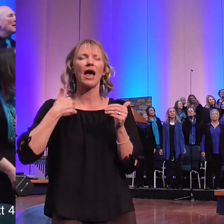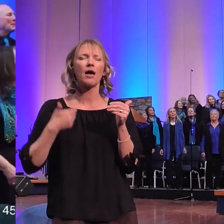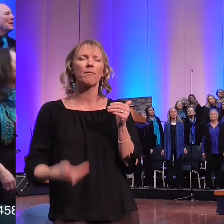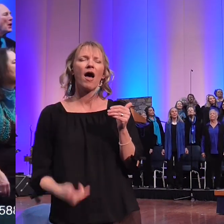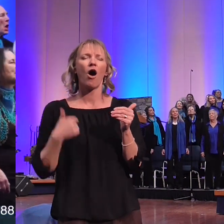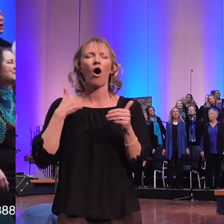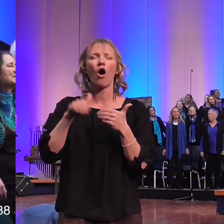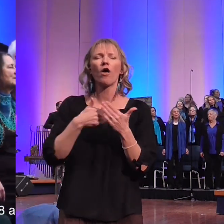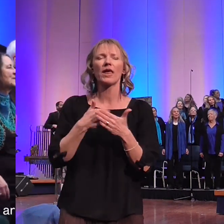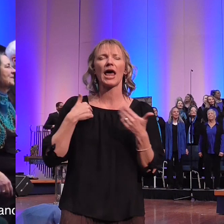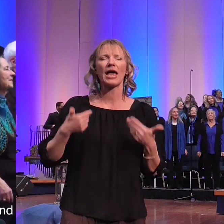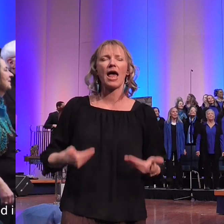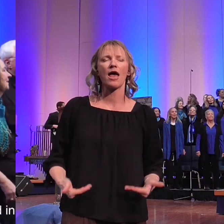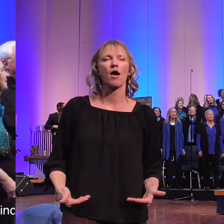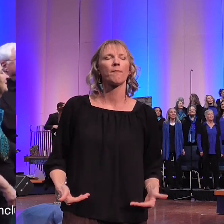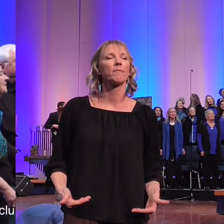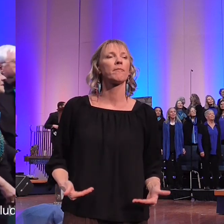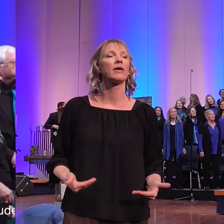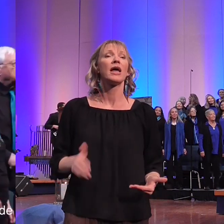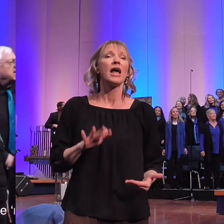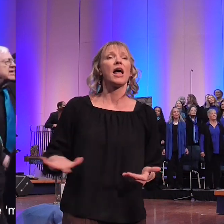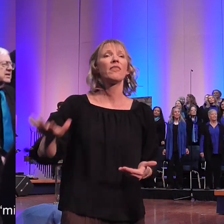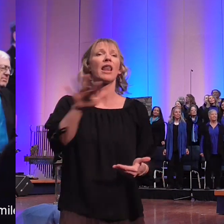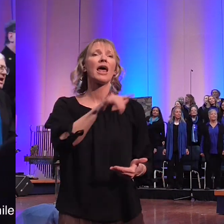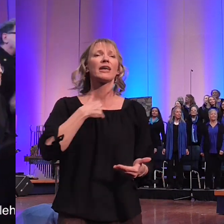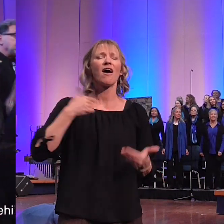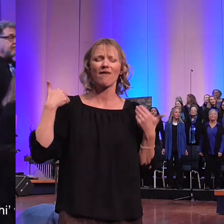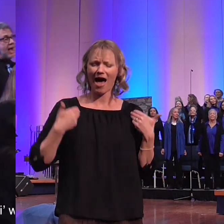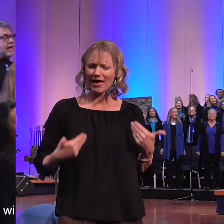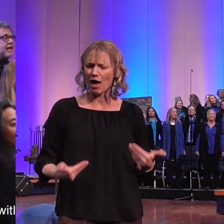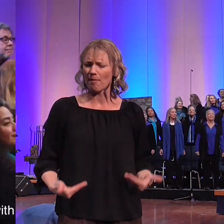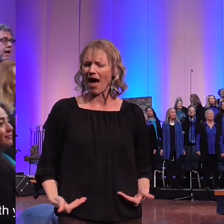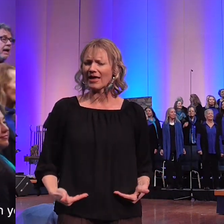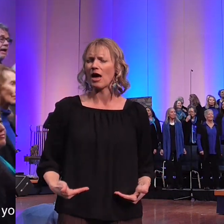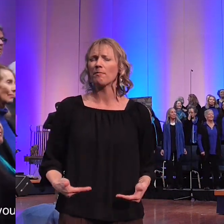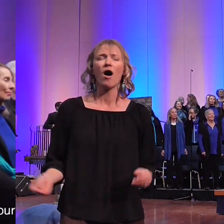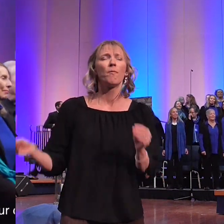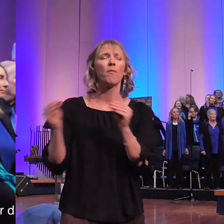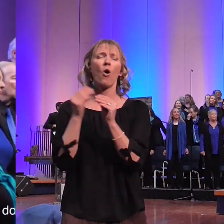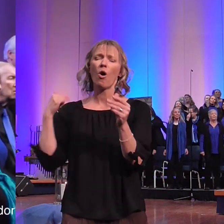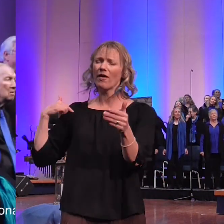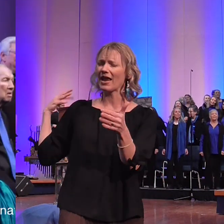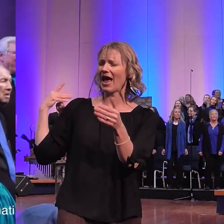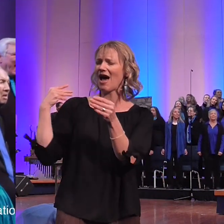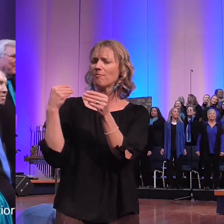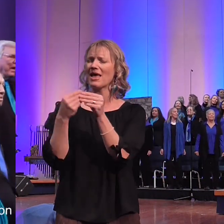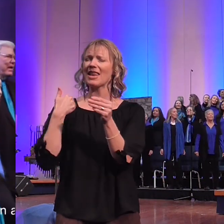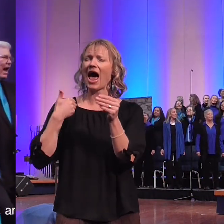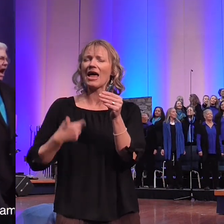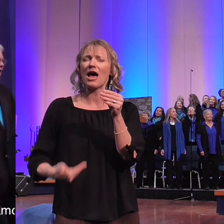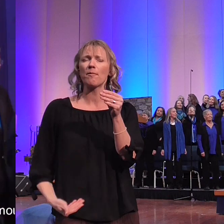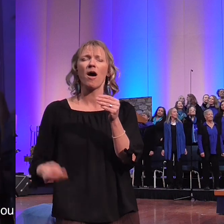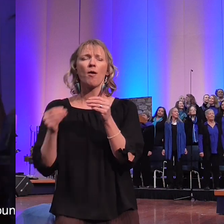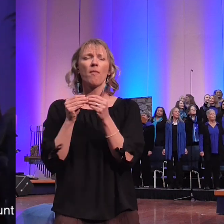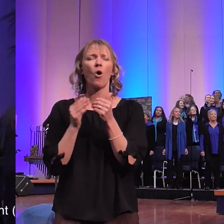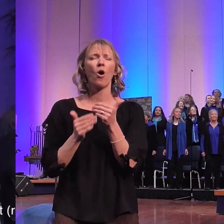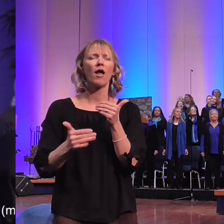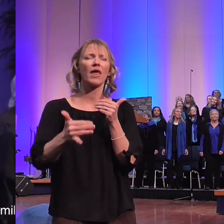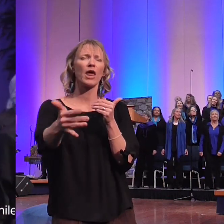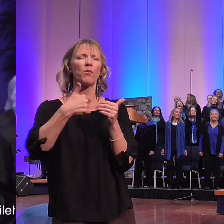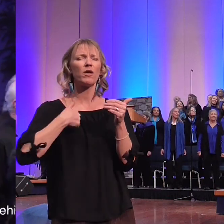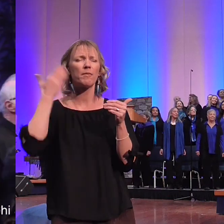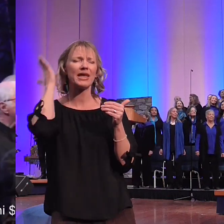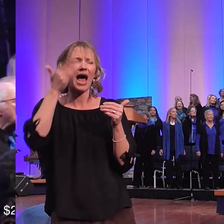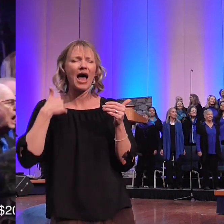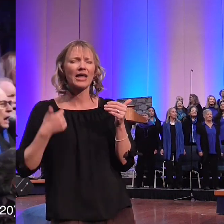I am, all that I am. In the land of I am, more than I have been, I am, more